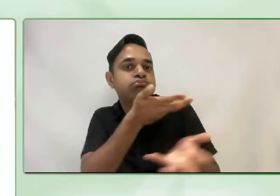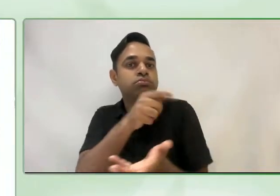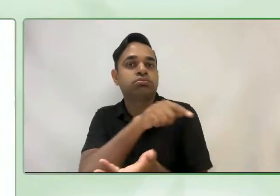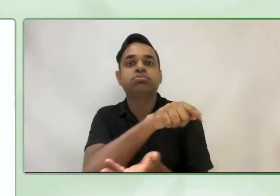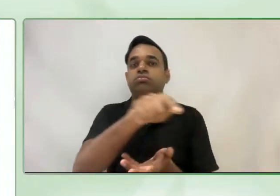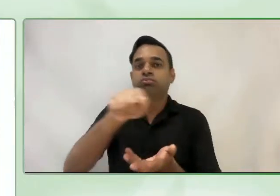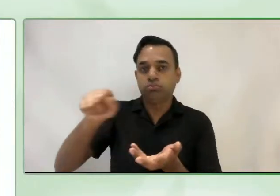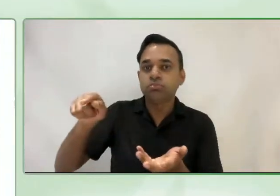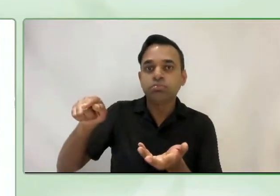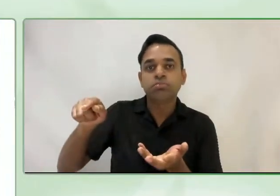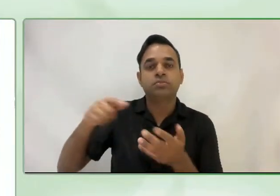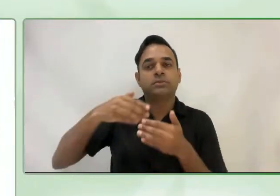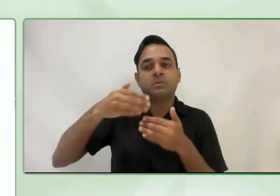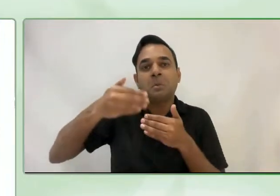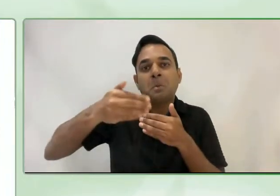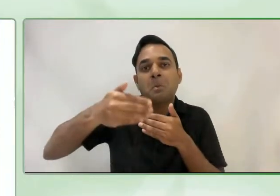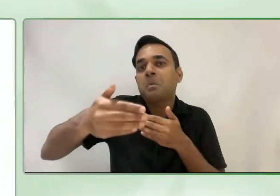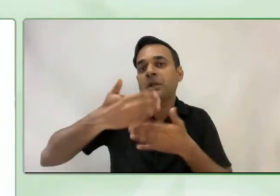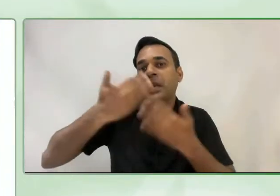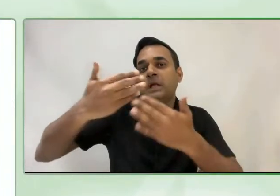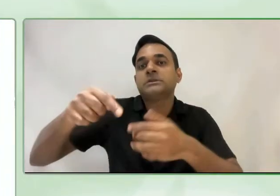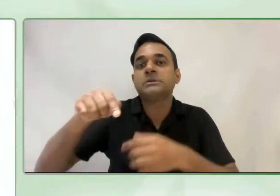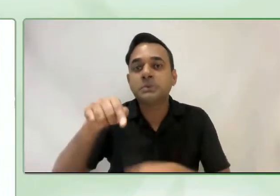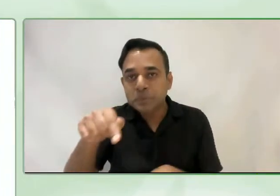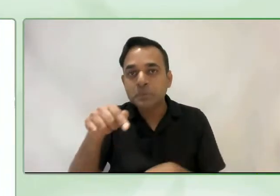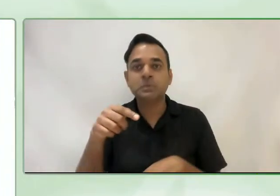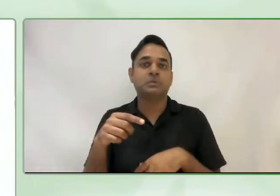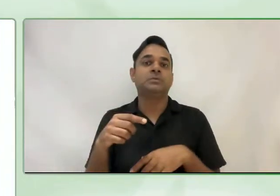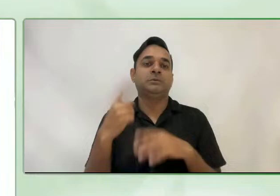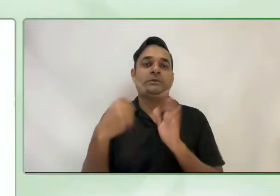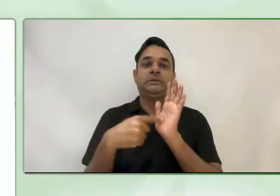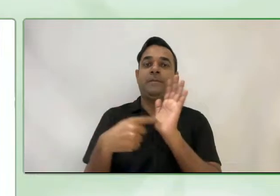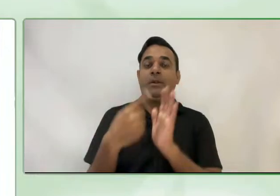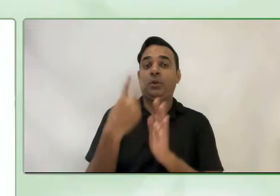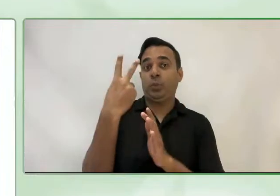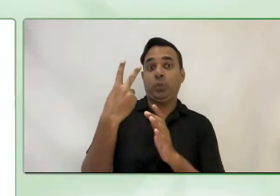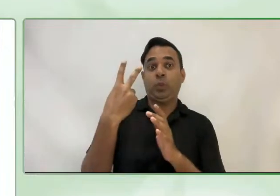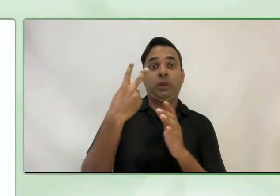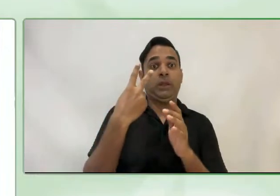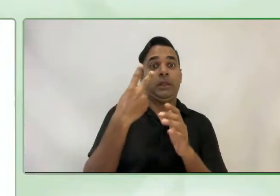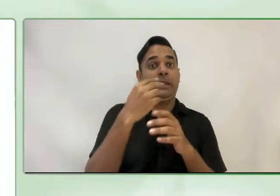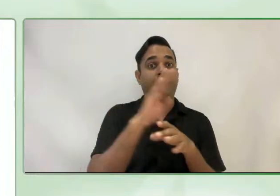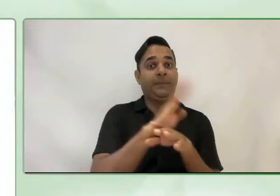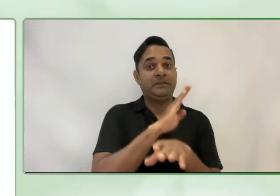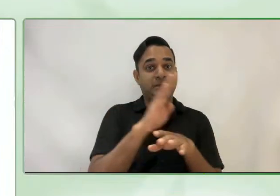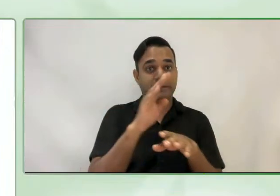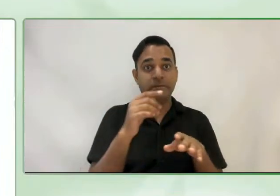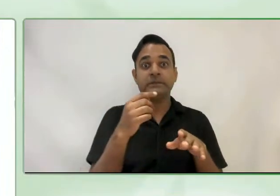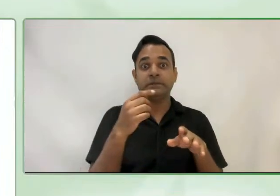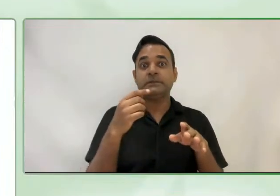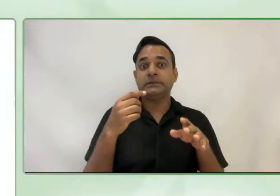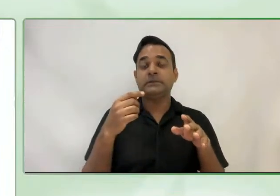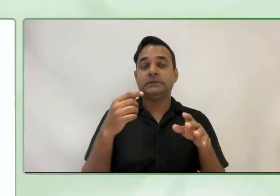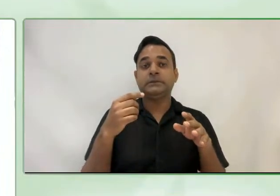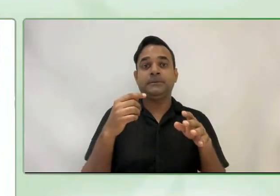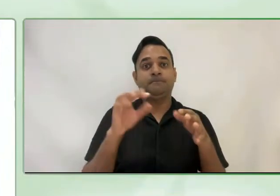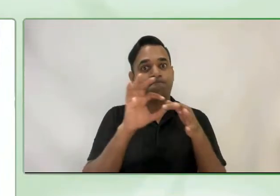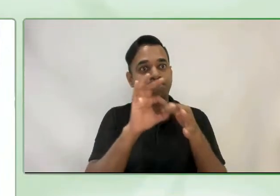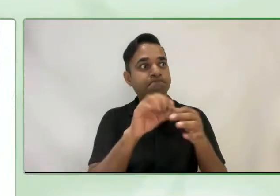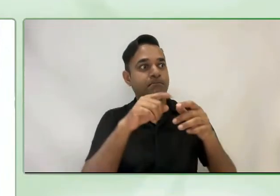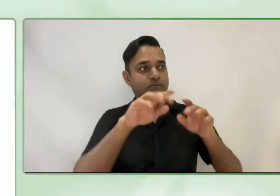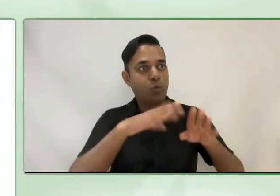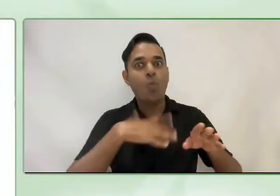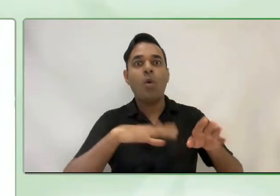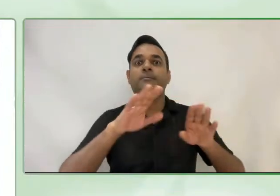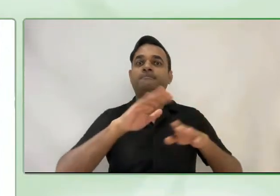which we attracted to open a location in Vienna 1.5 years ago. So you may also talk to